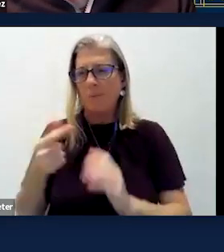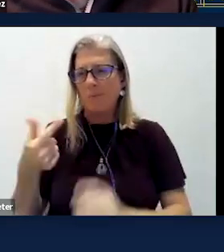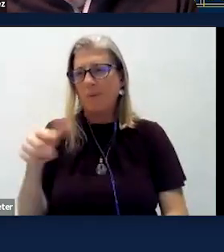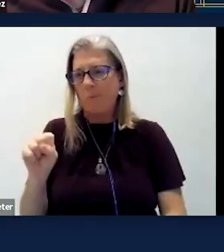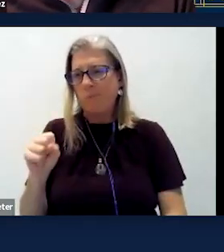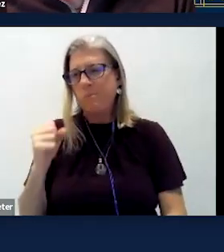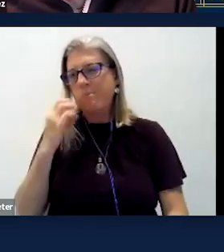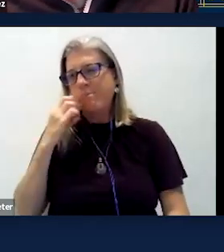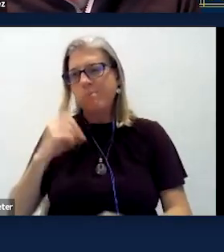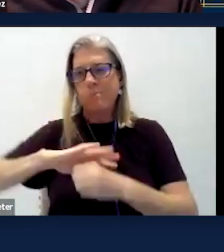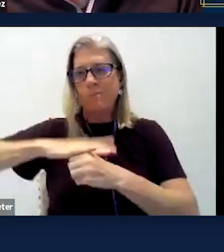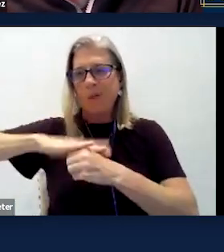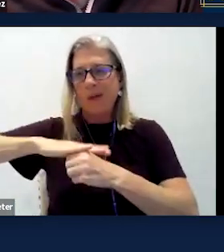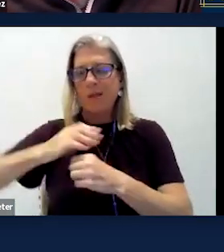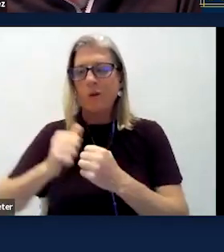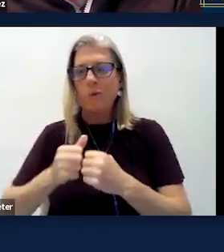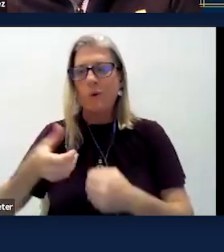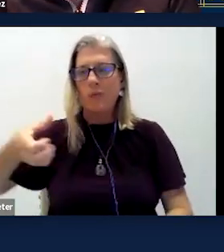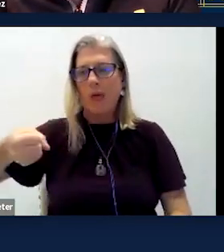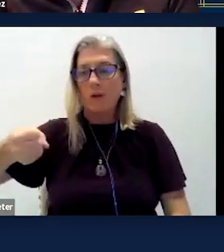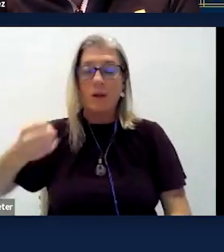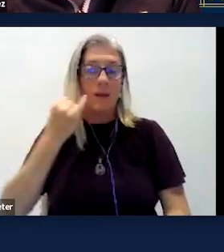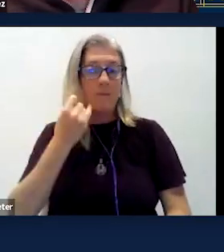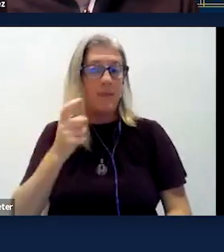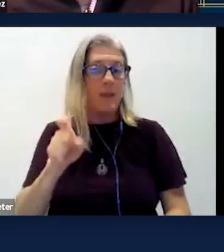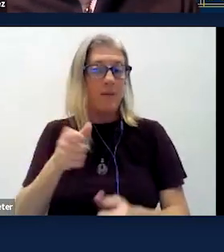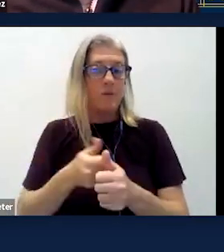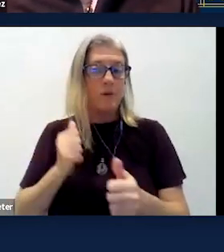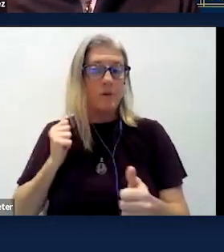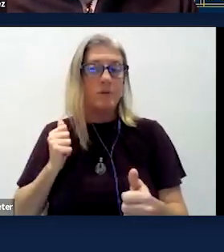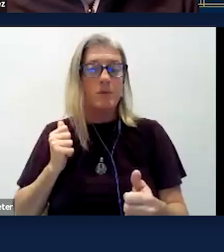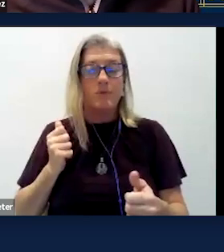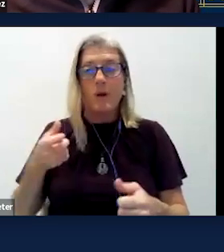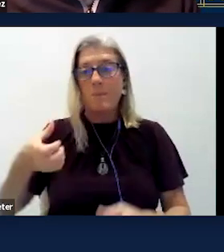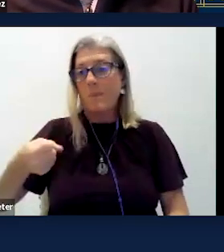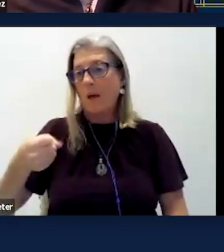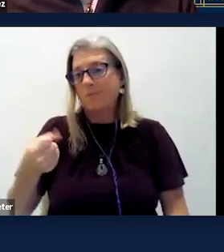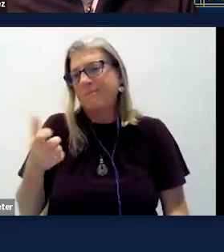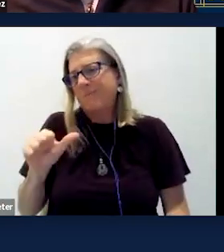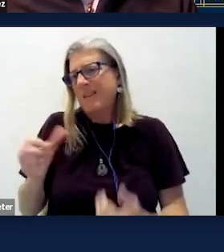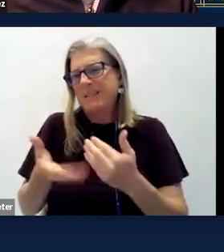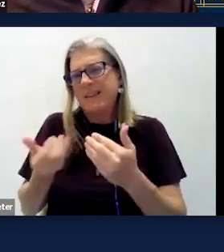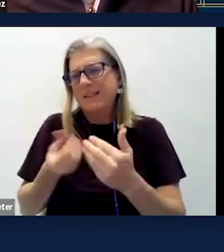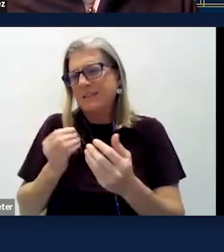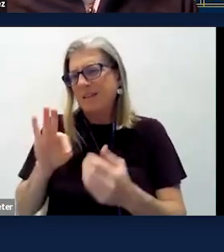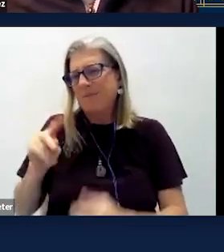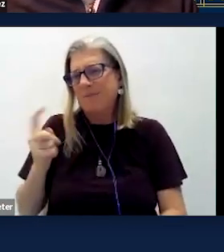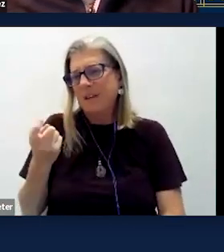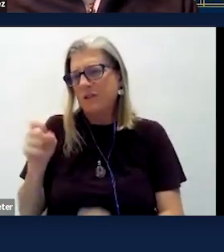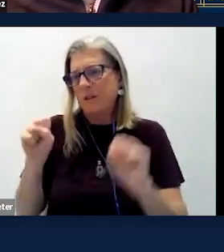with lactose drinks. And if they have to stay away from lactose, then, that's an easy fix.